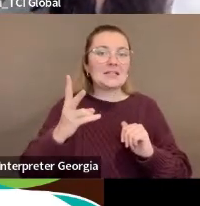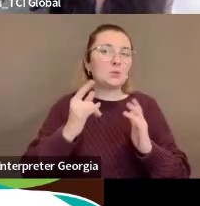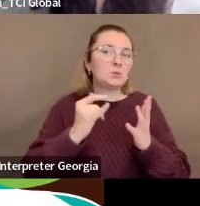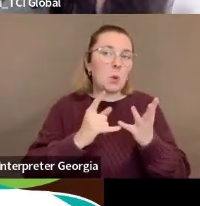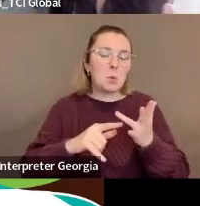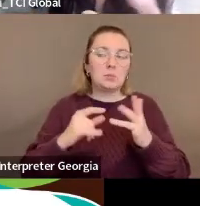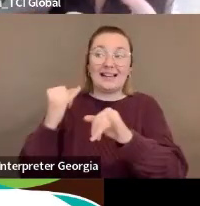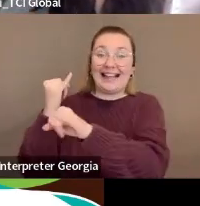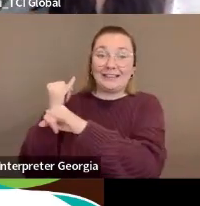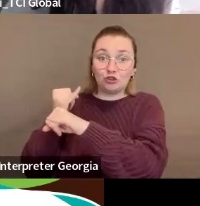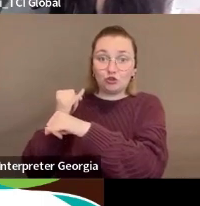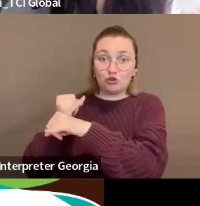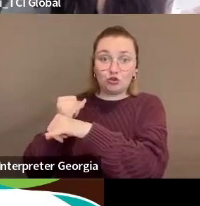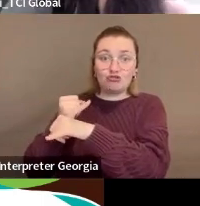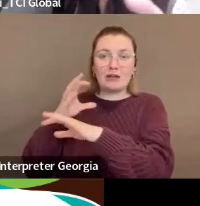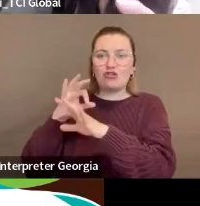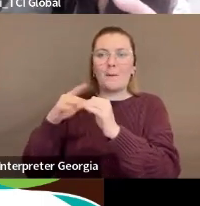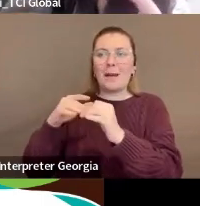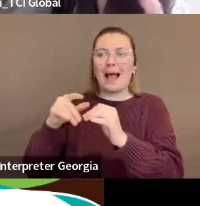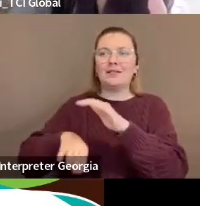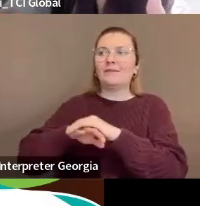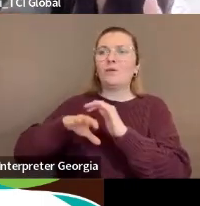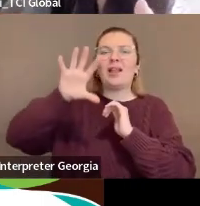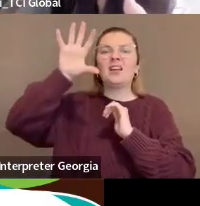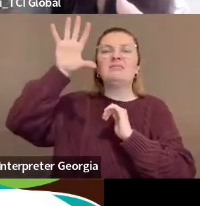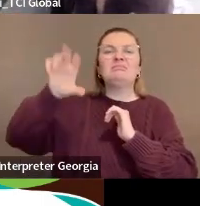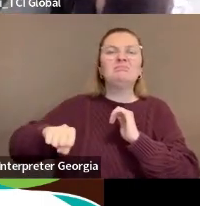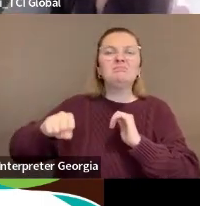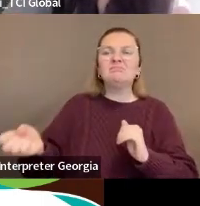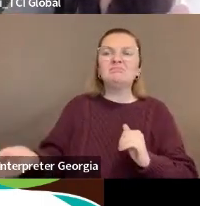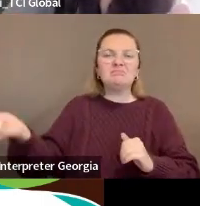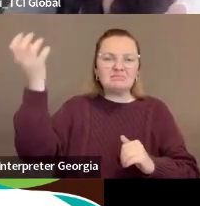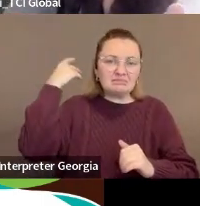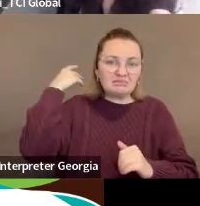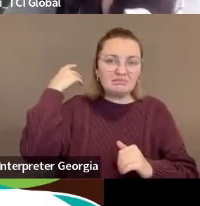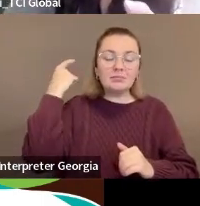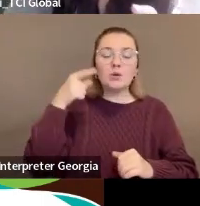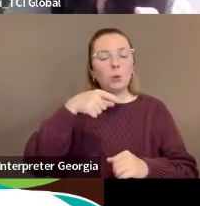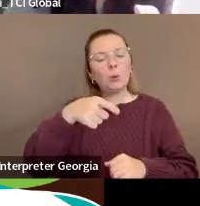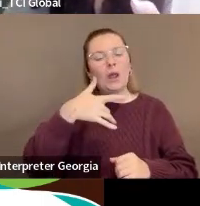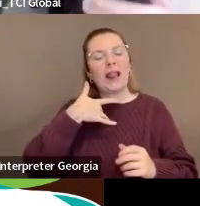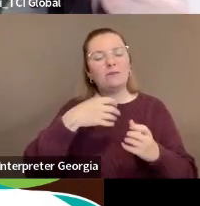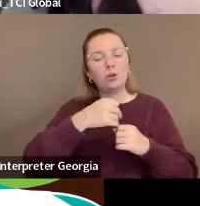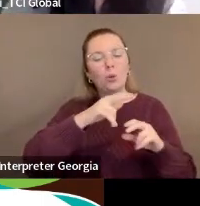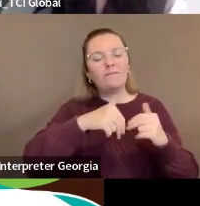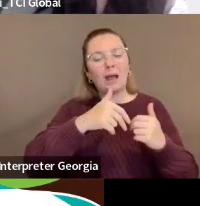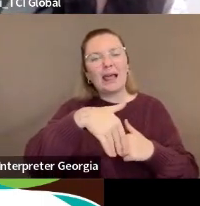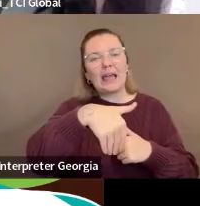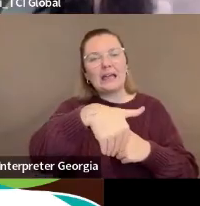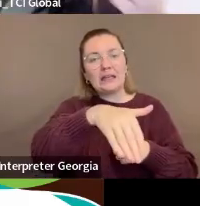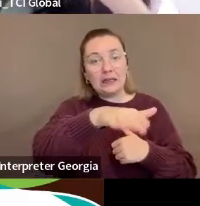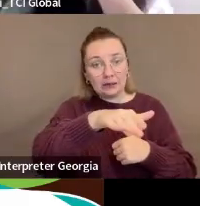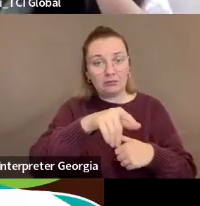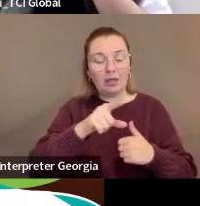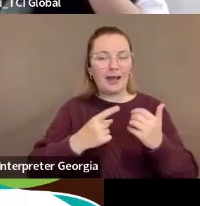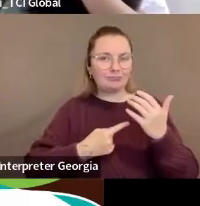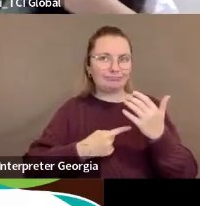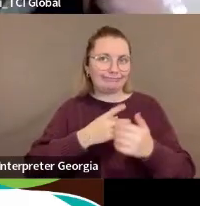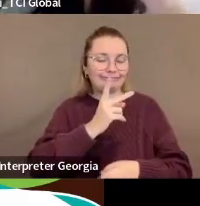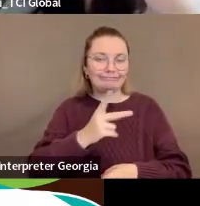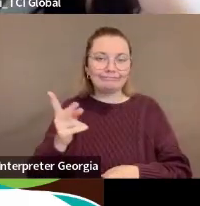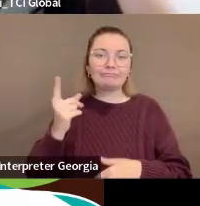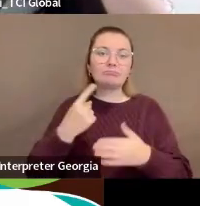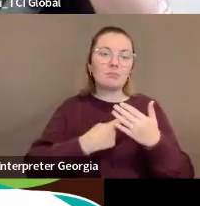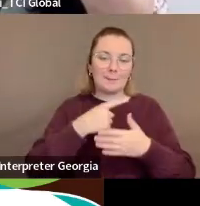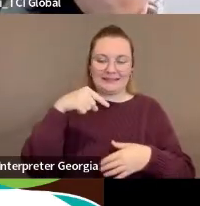to institutions is not abandonment. It's not just saying that, you go and live with your families and communities, which tends to happen. It tends to